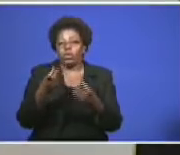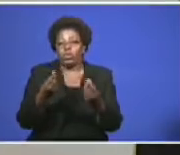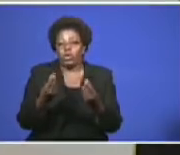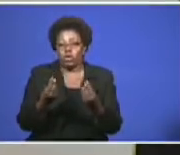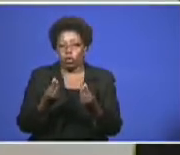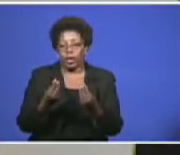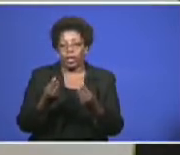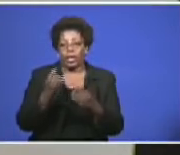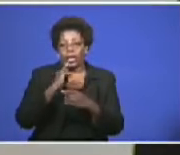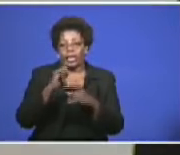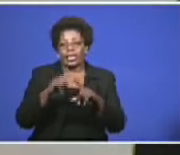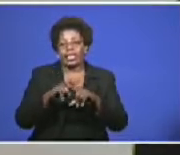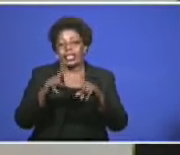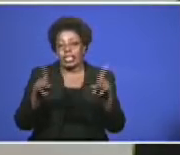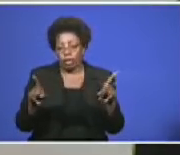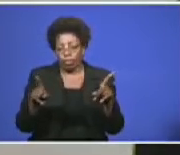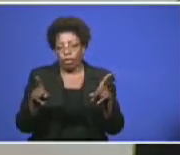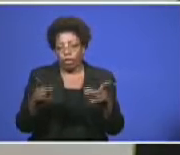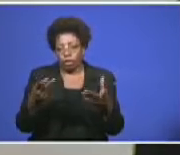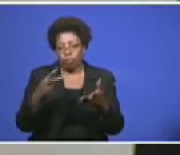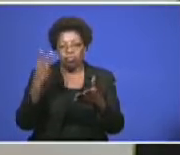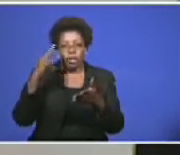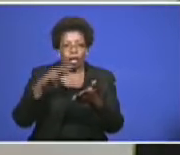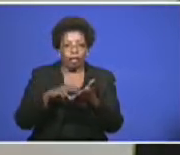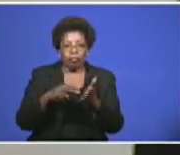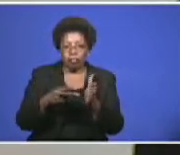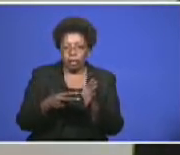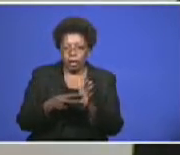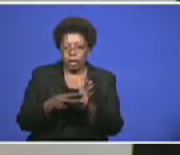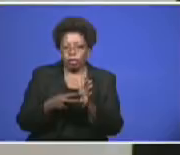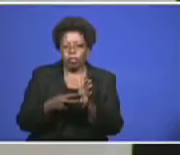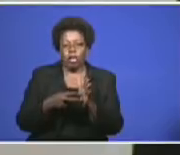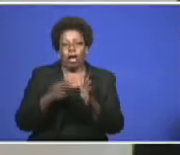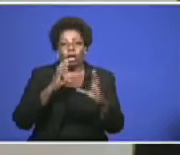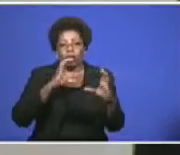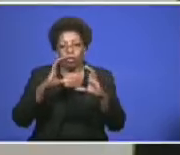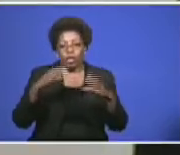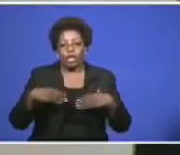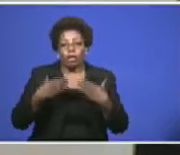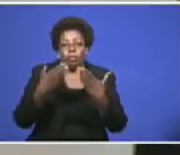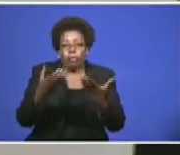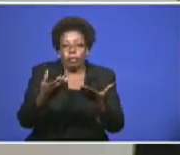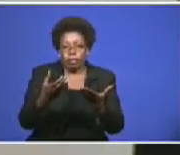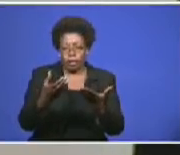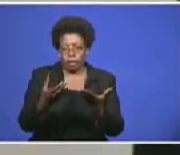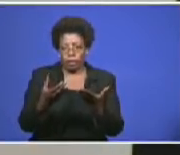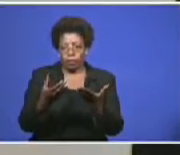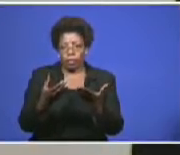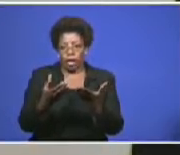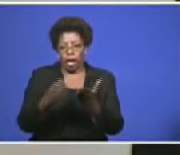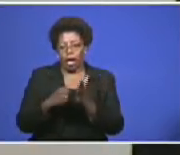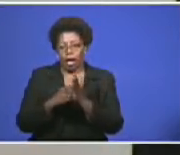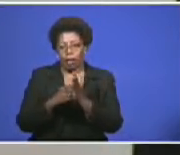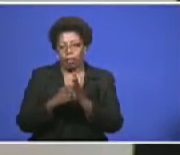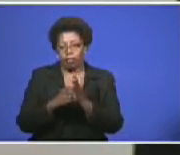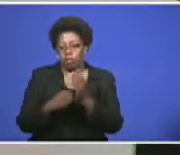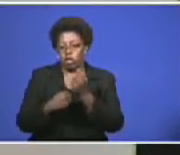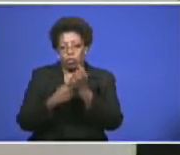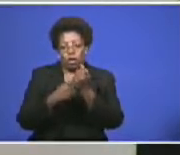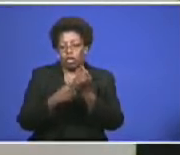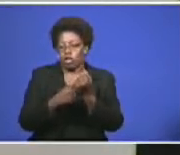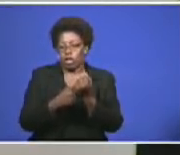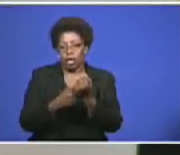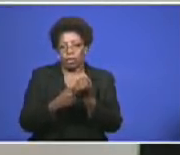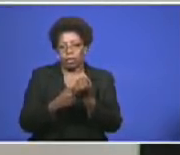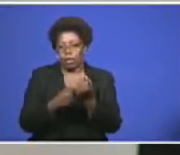slightly different in terms of our committed community commitment in terms of either sponsorships,